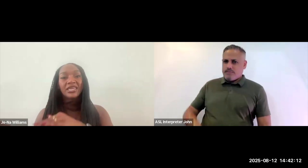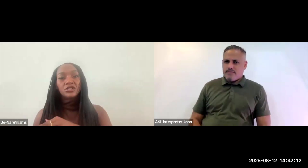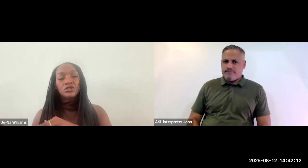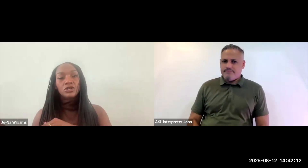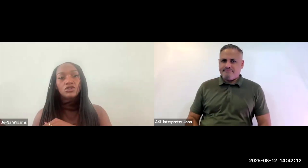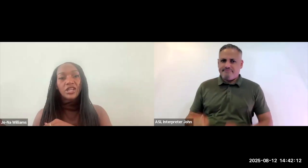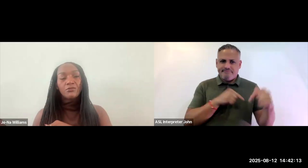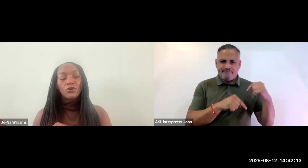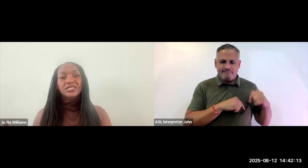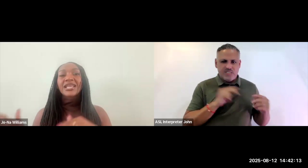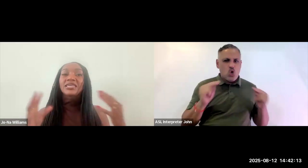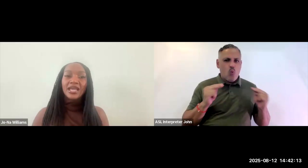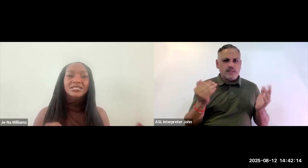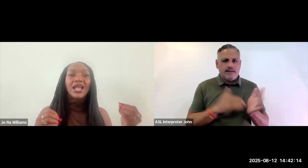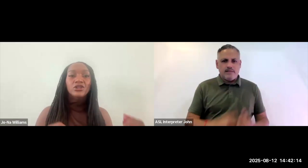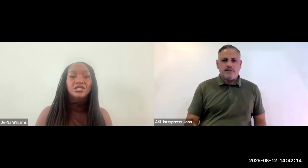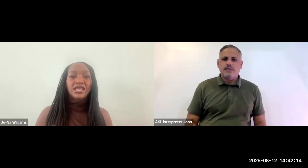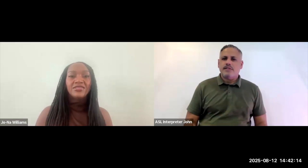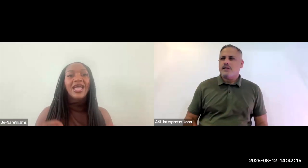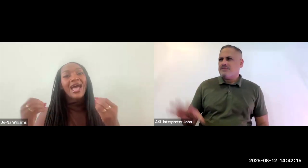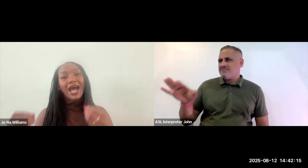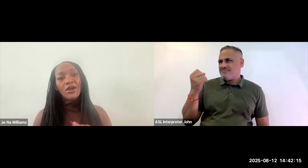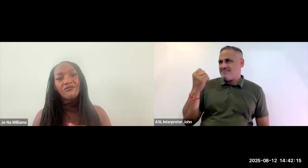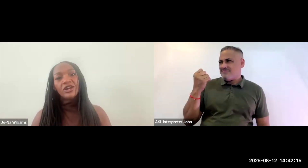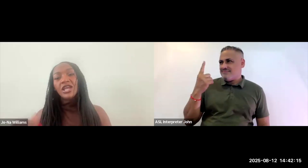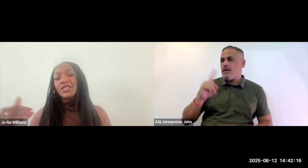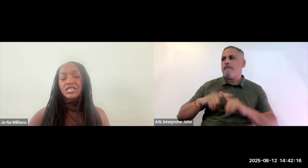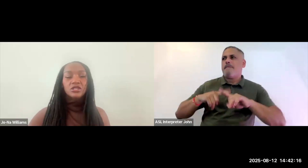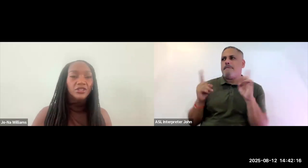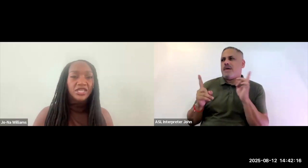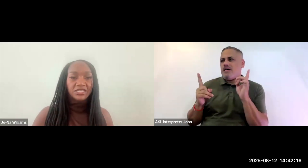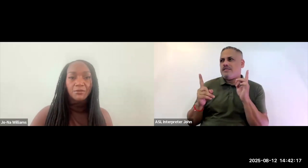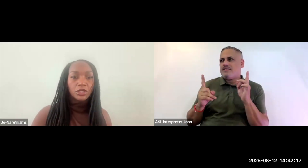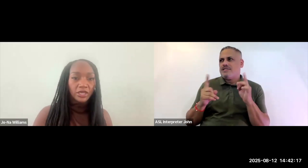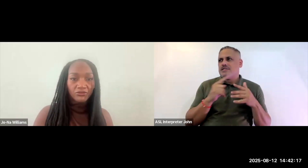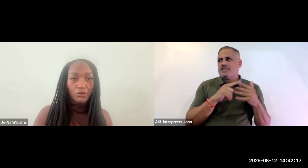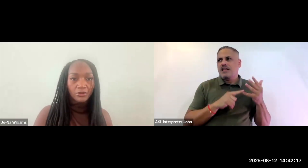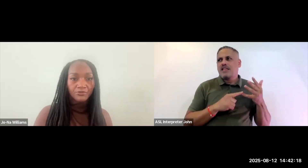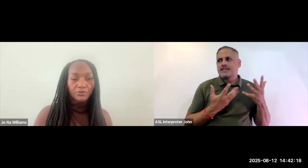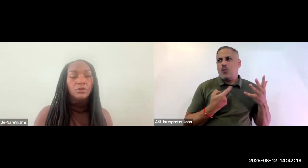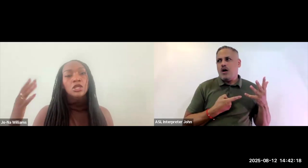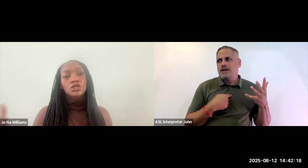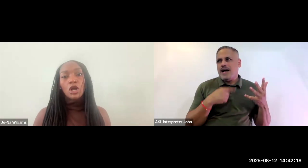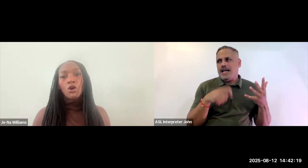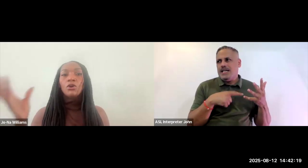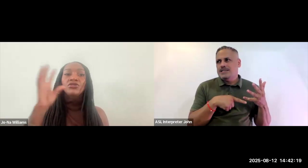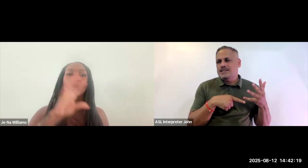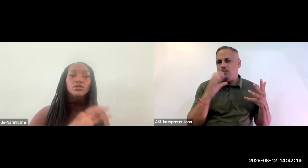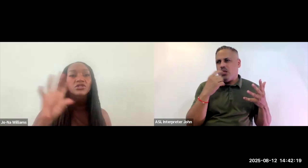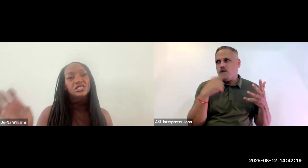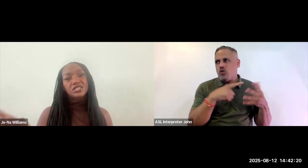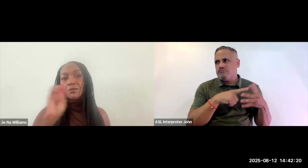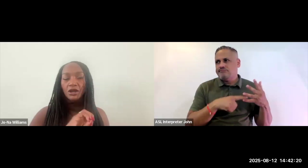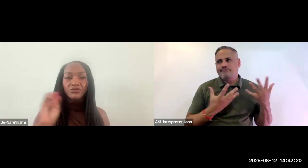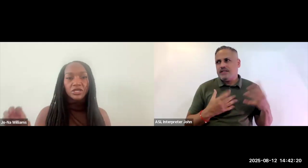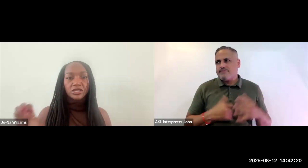go back into the negotiating points. Like, yes, I understand that. However, these are the things that I'm looking for. So those